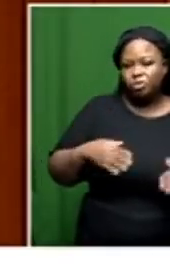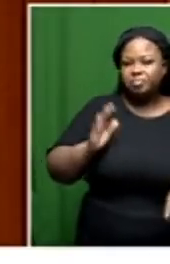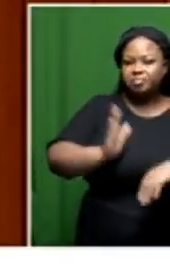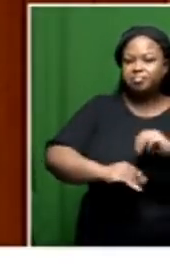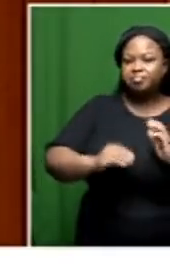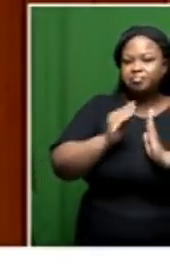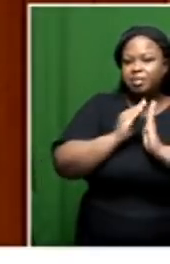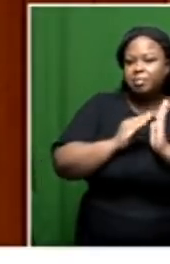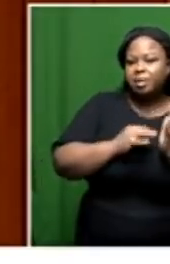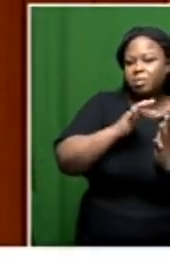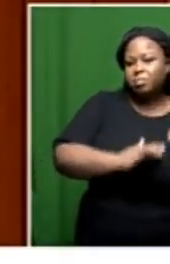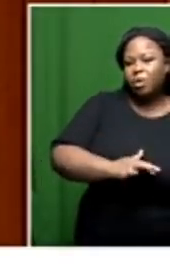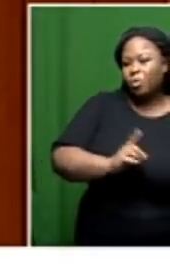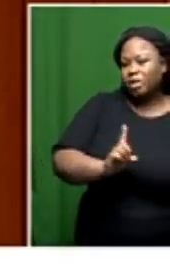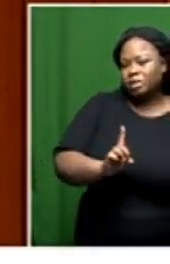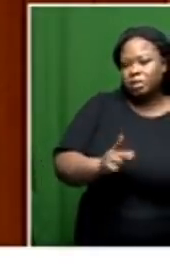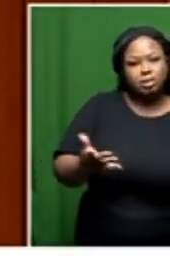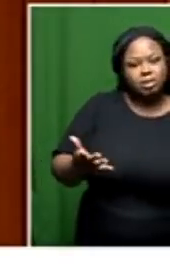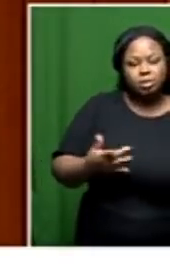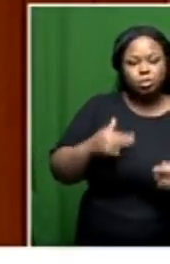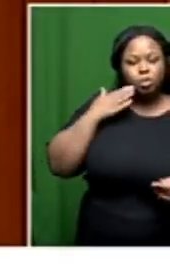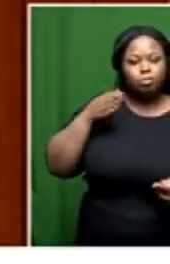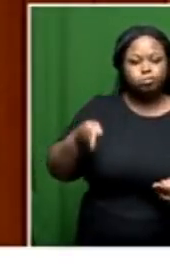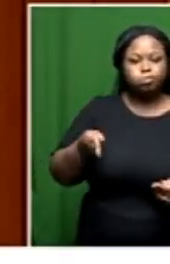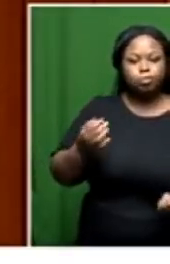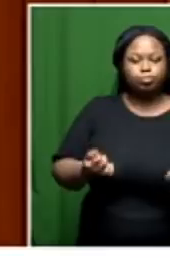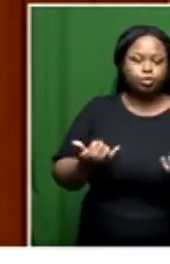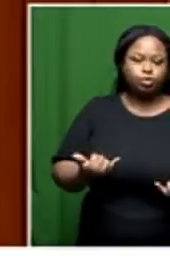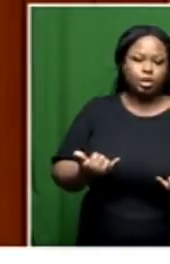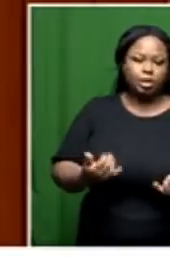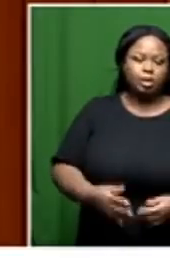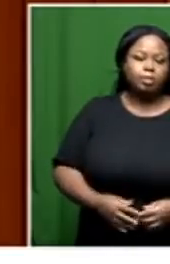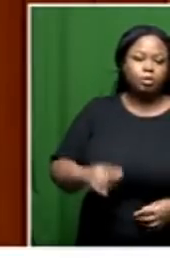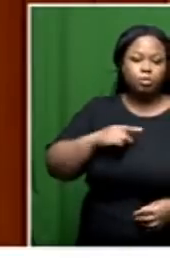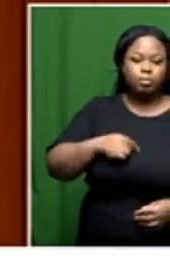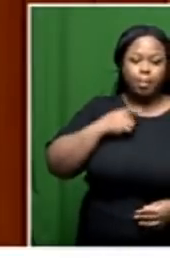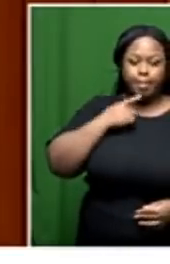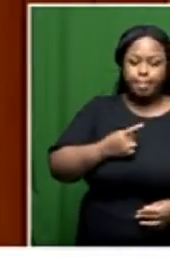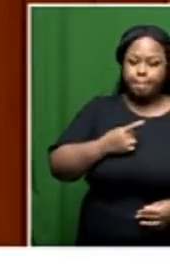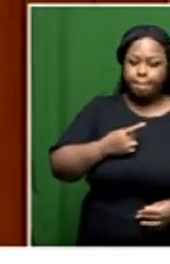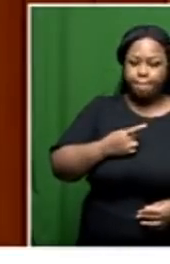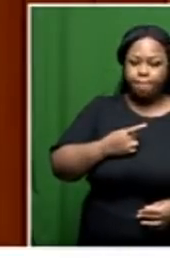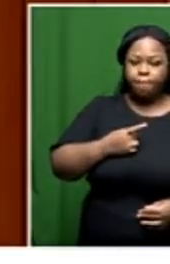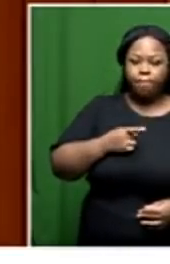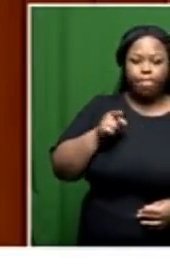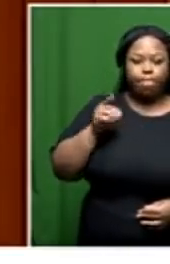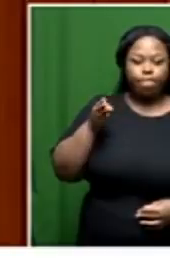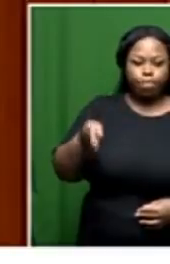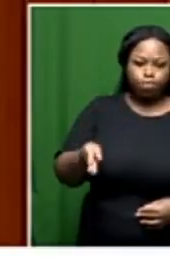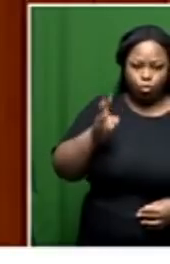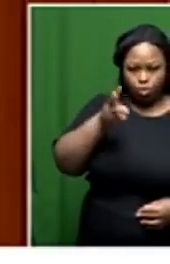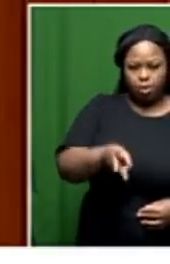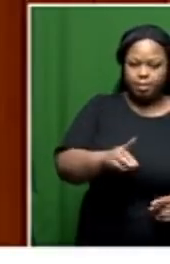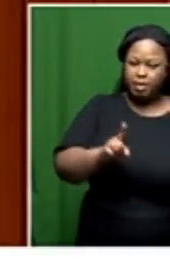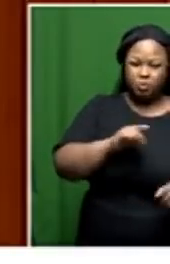he would be facing here today. When he does arrive here, we're told that from what they understand, he would be here, and